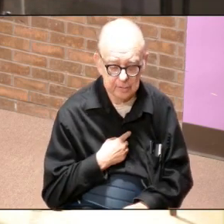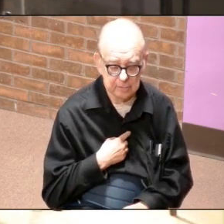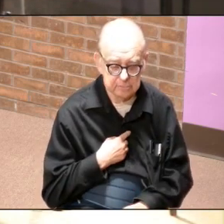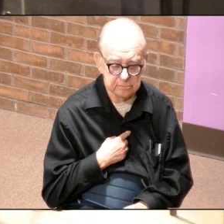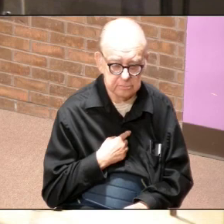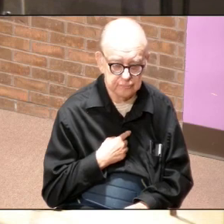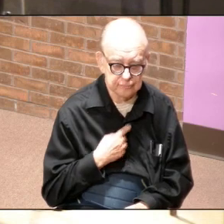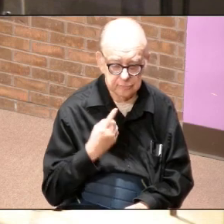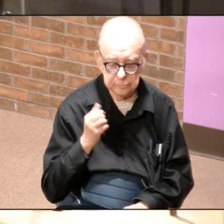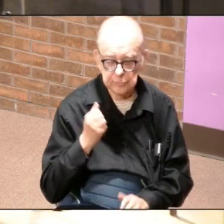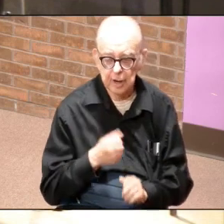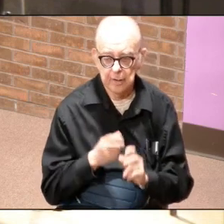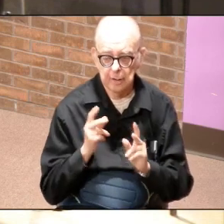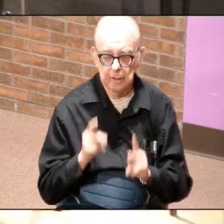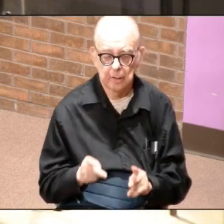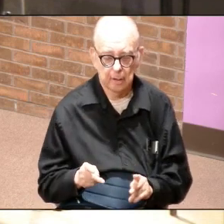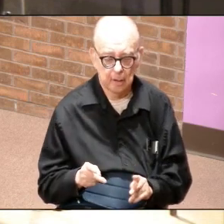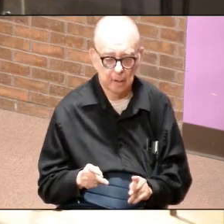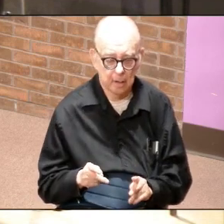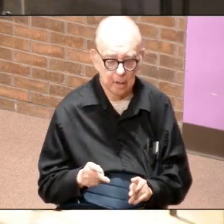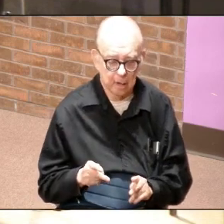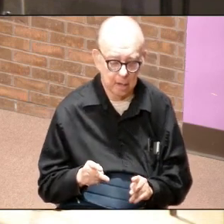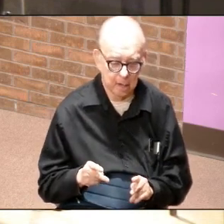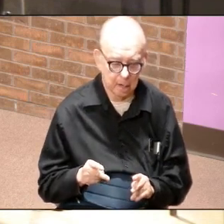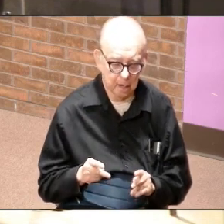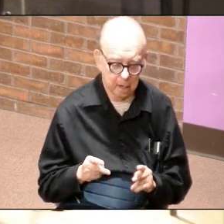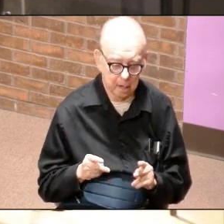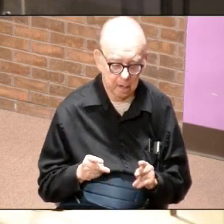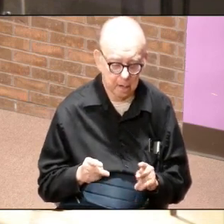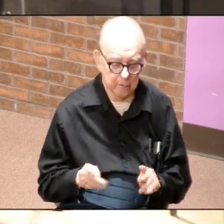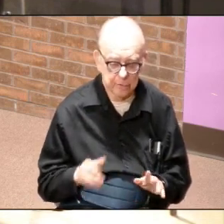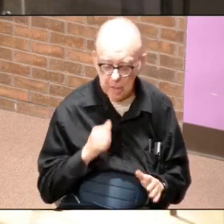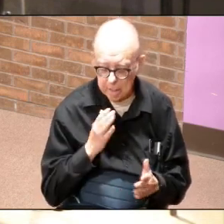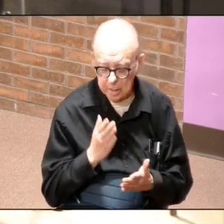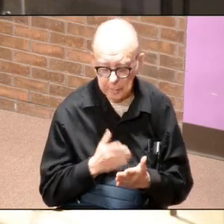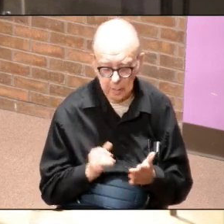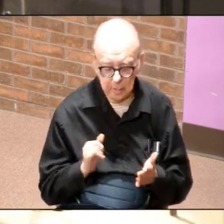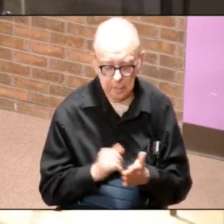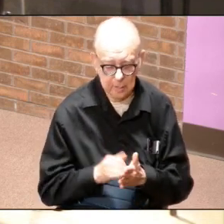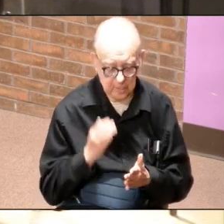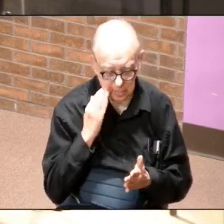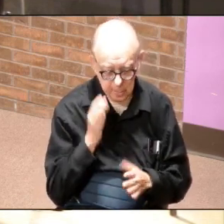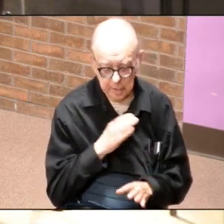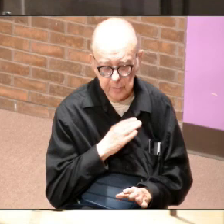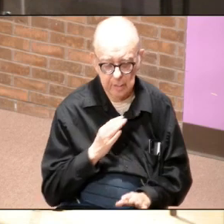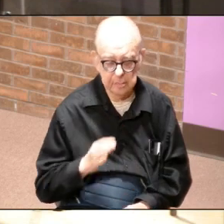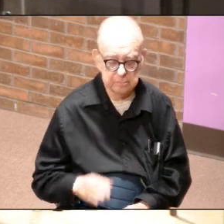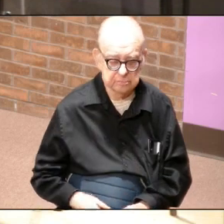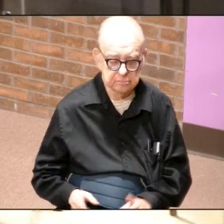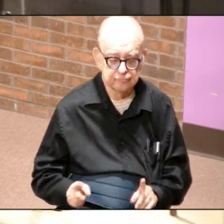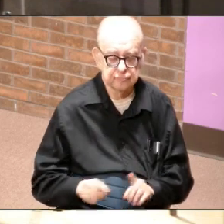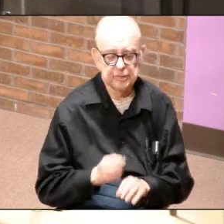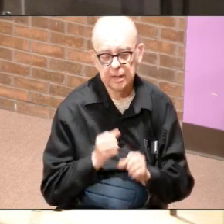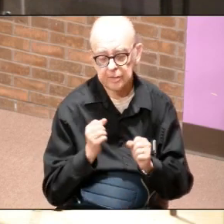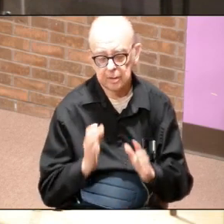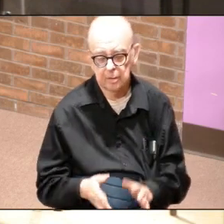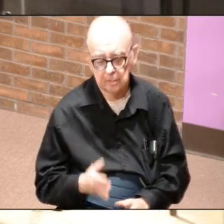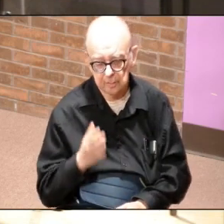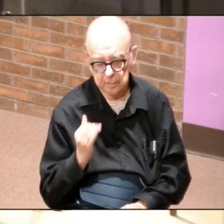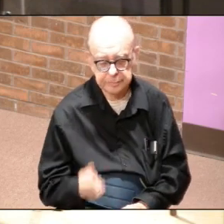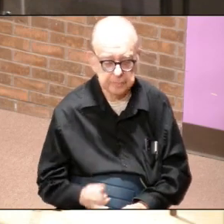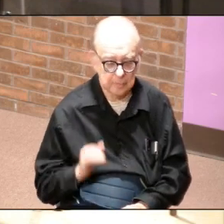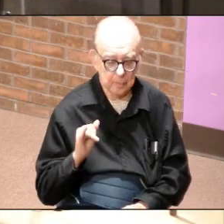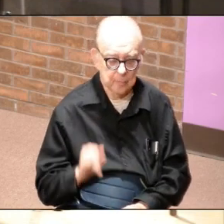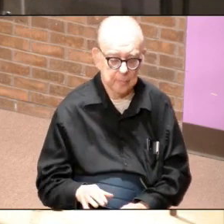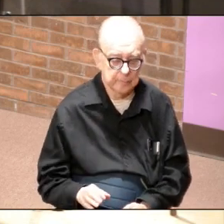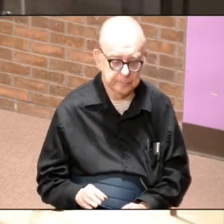is for everyone that was not part of this knowing Christ as their Savior, because there's